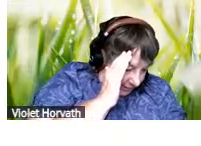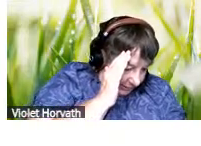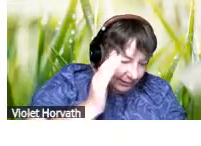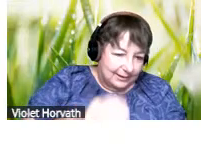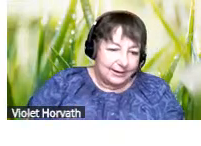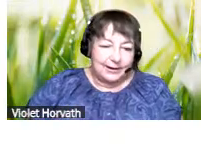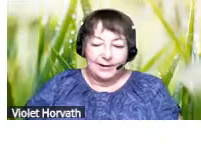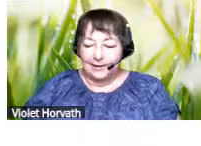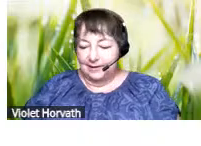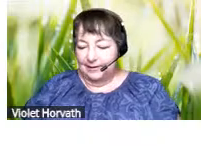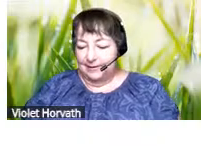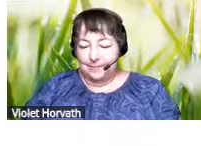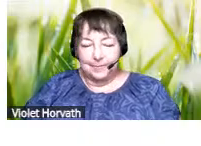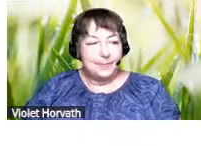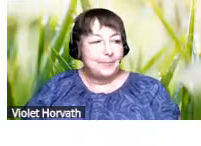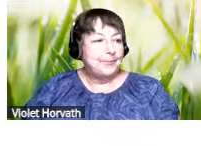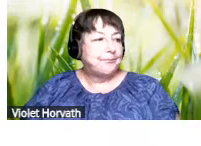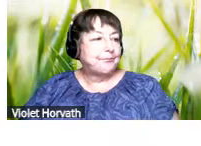anyone.